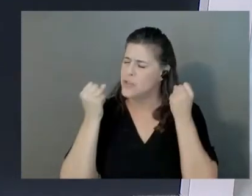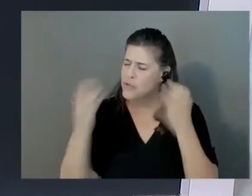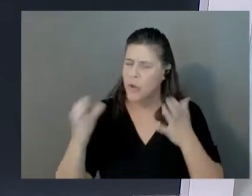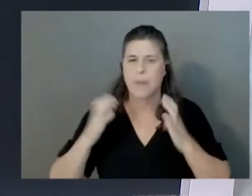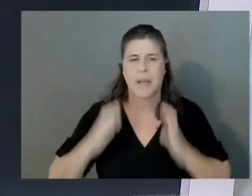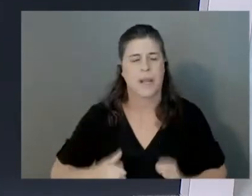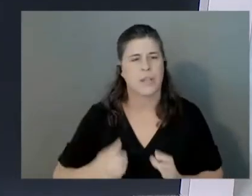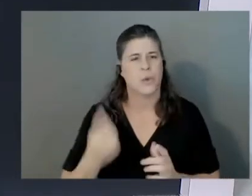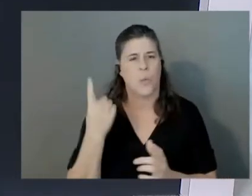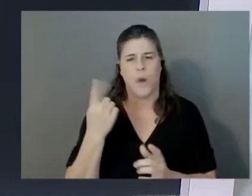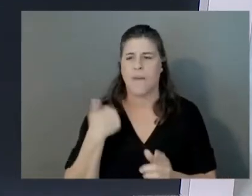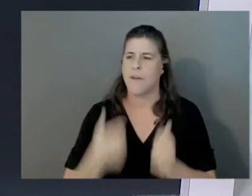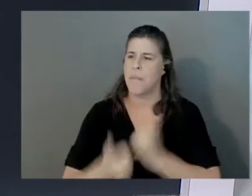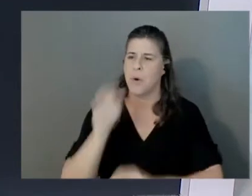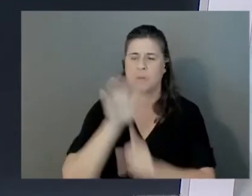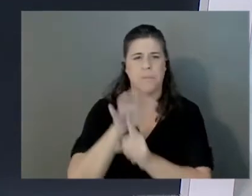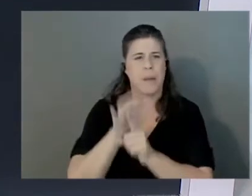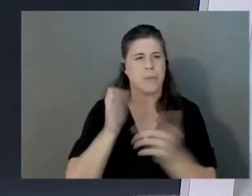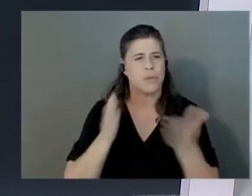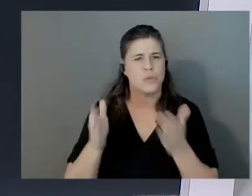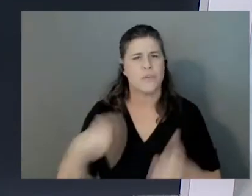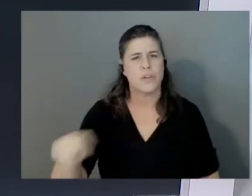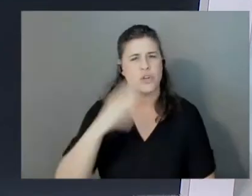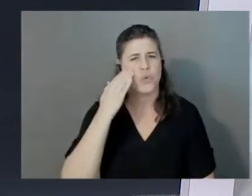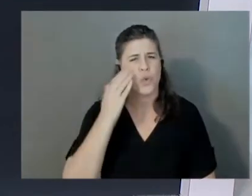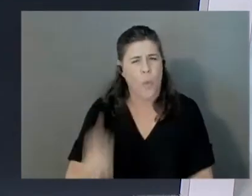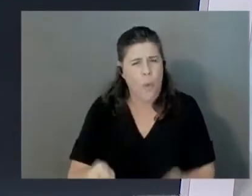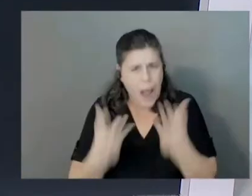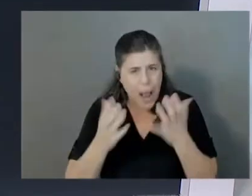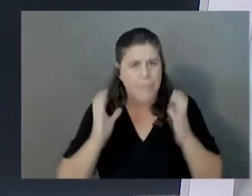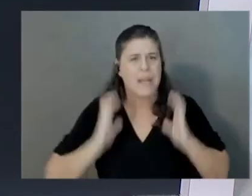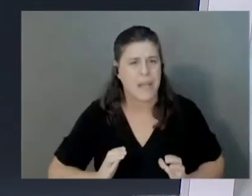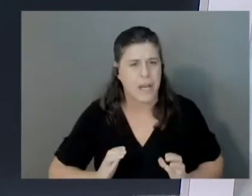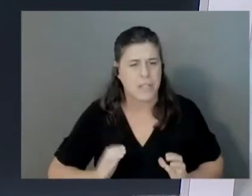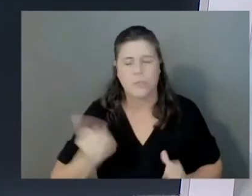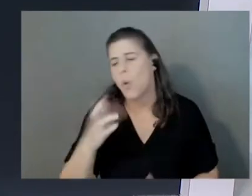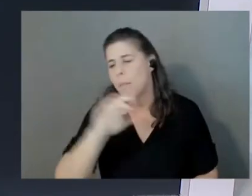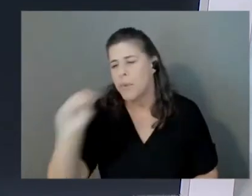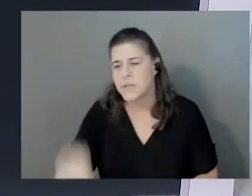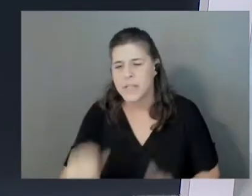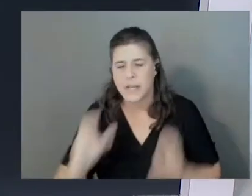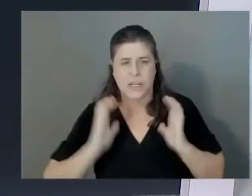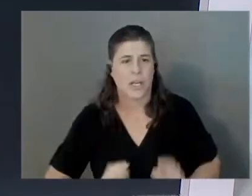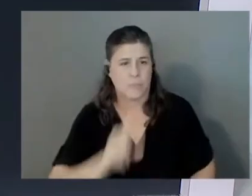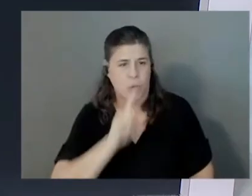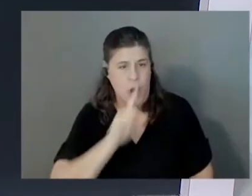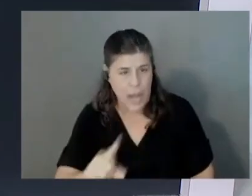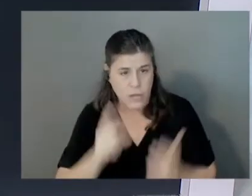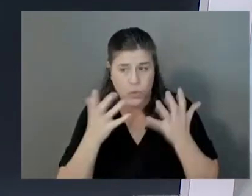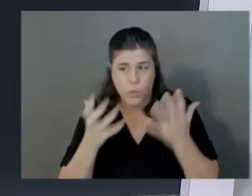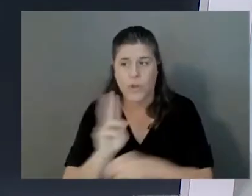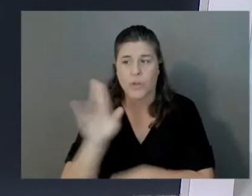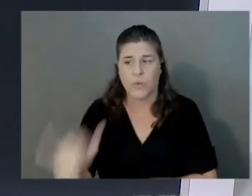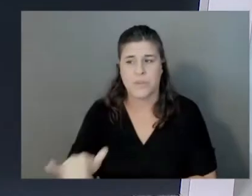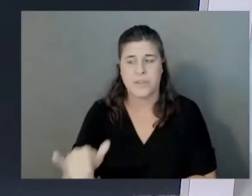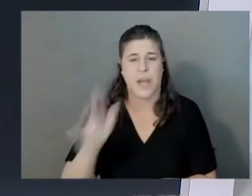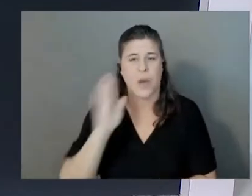services. Do you have a sense of how many customers, or what percentage of customers would actually want to use this or would benefit from